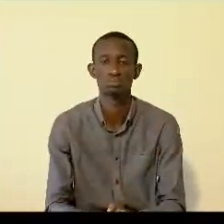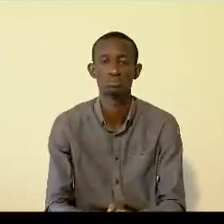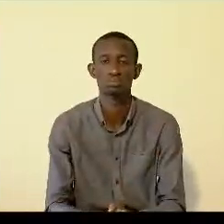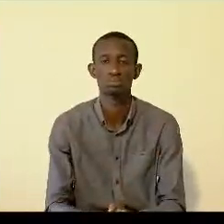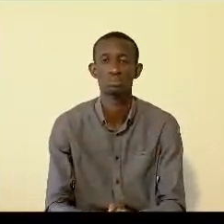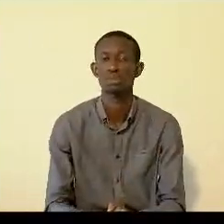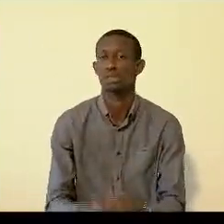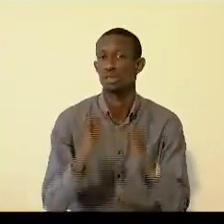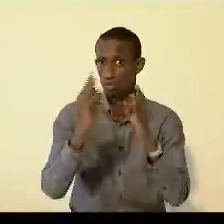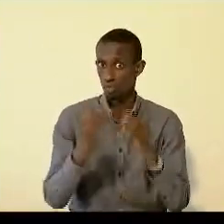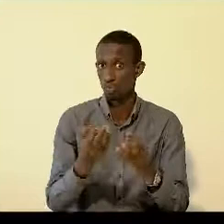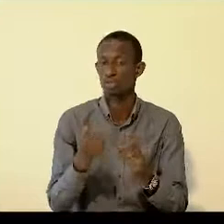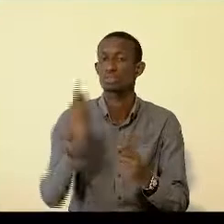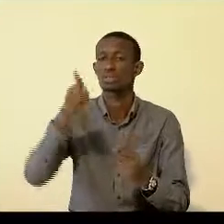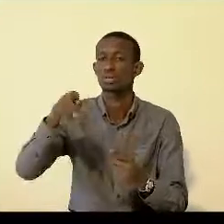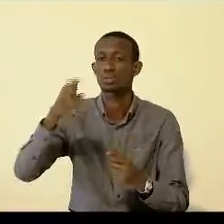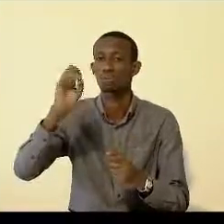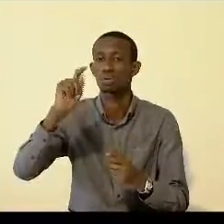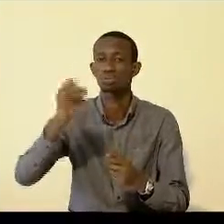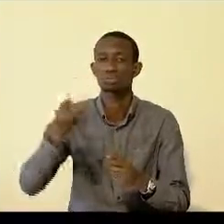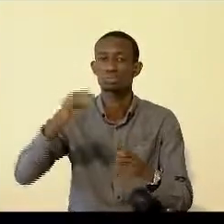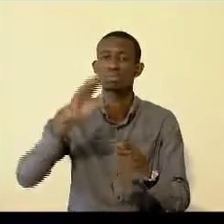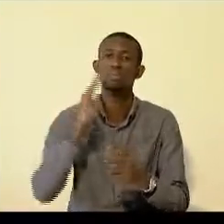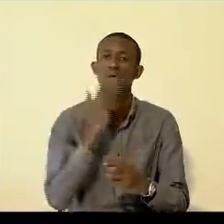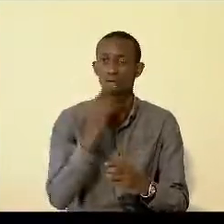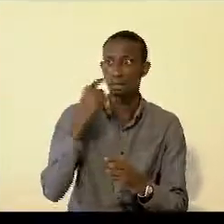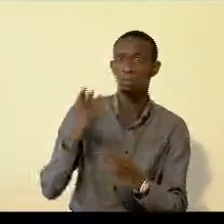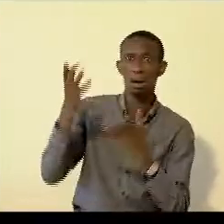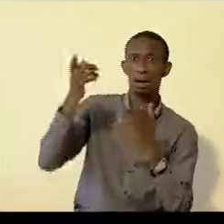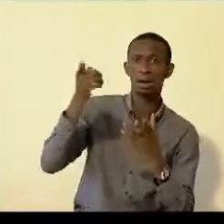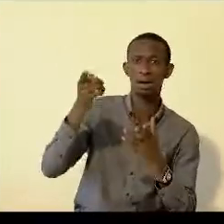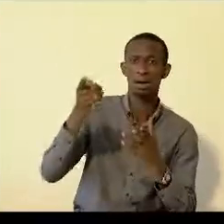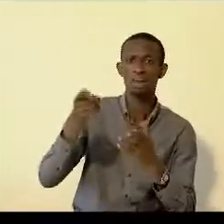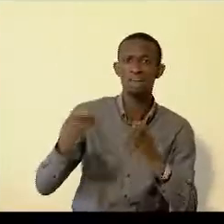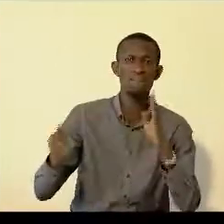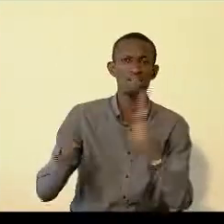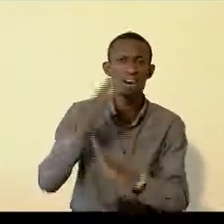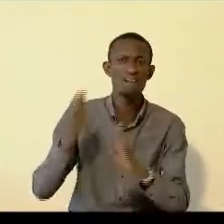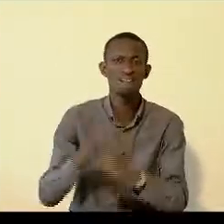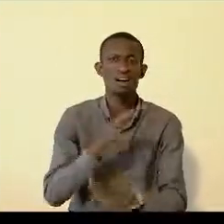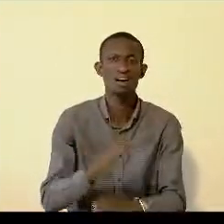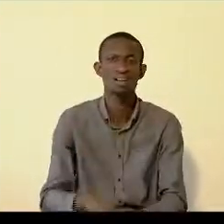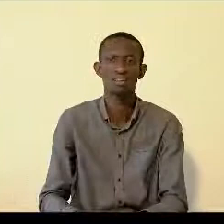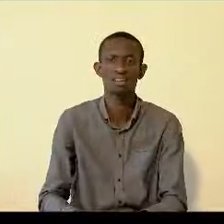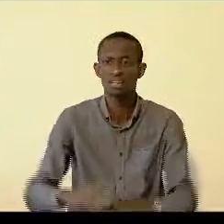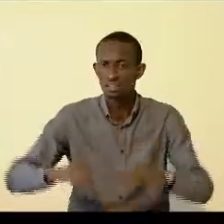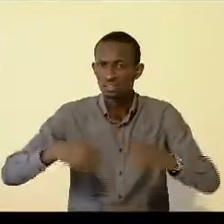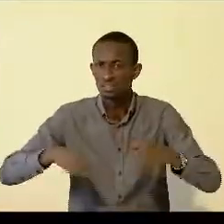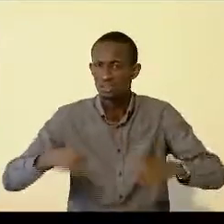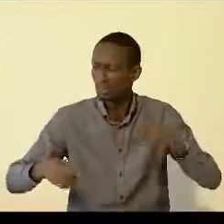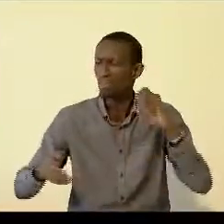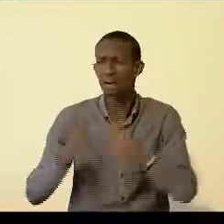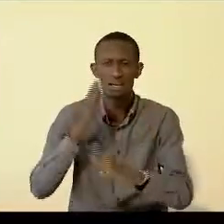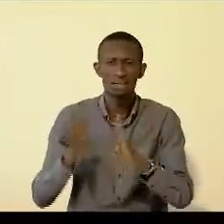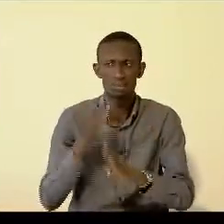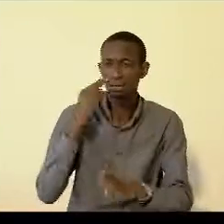And if we go to potassium, you will see what happens. Look, very fast. So the reaction is so fast. What do